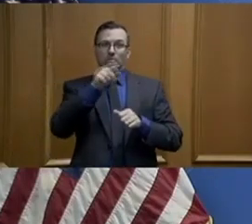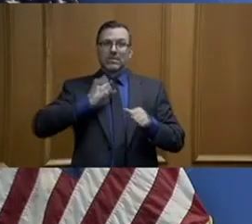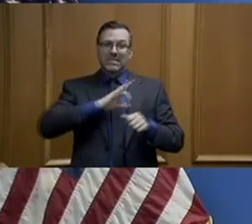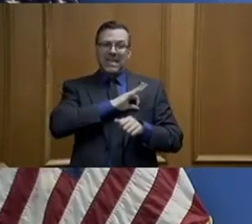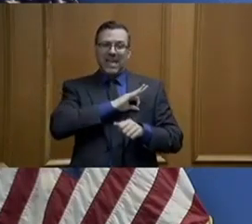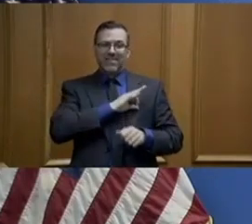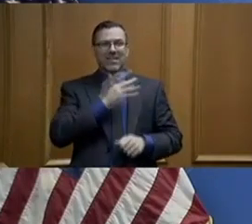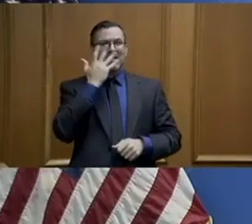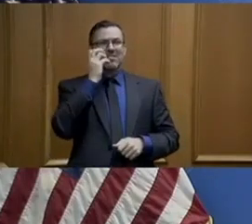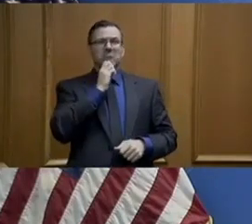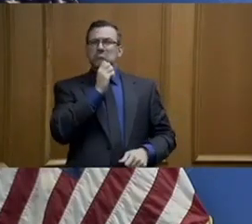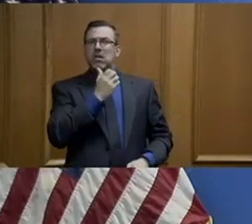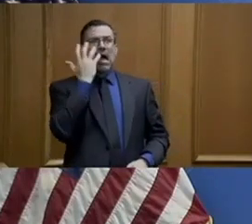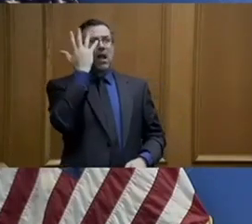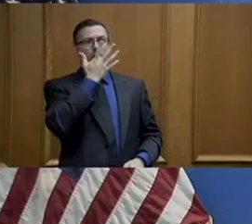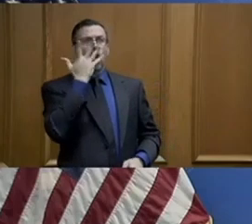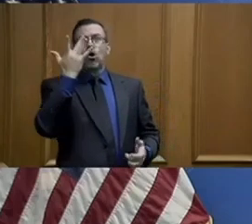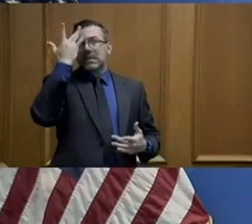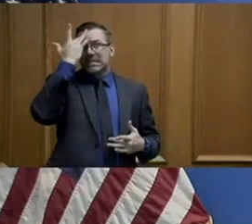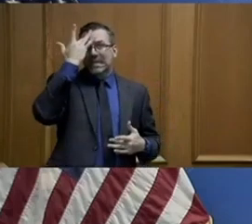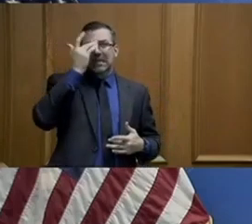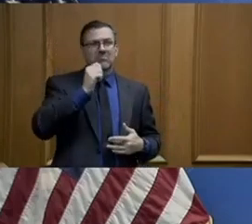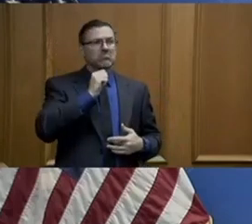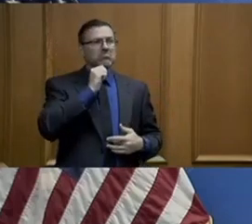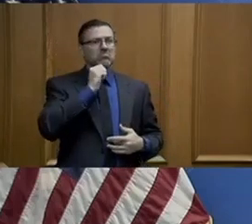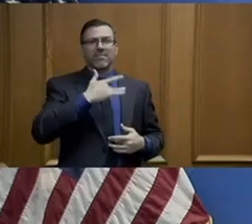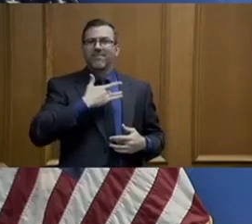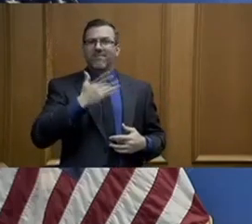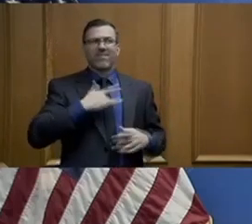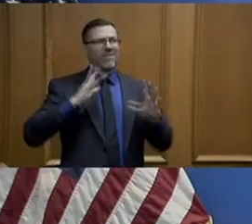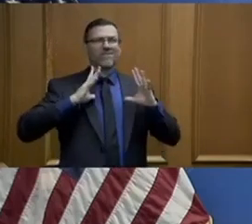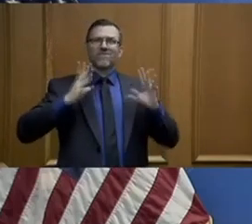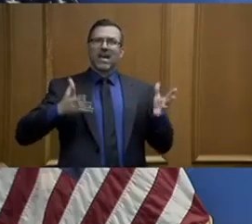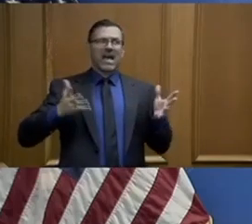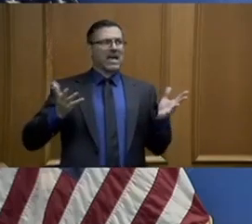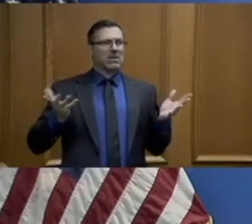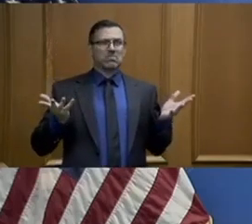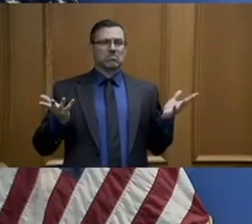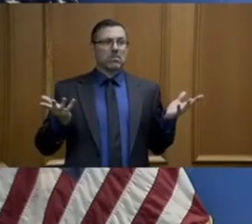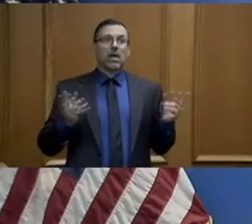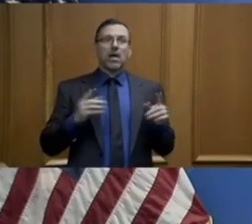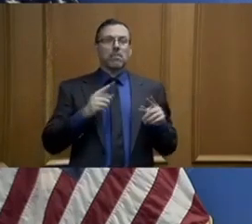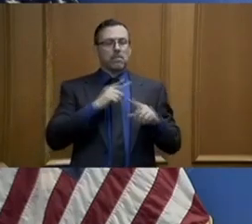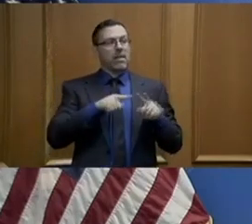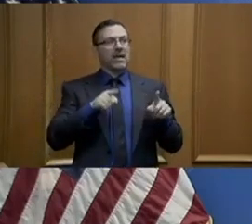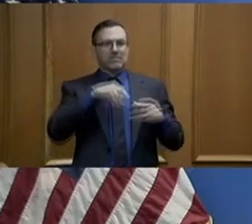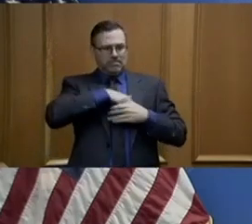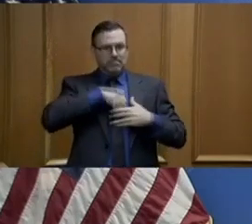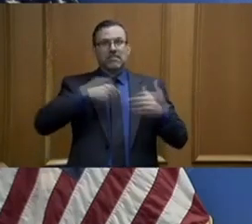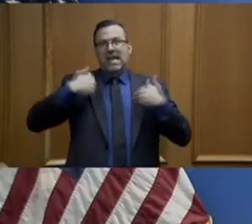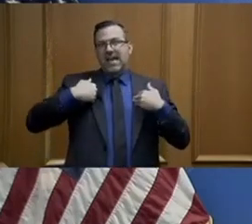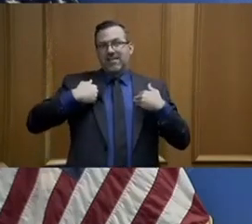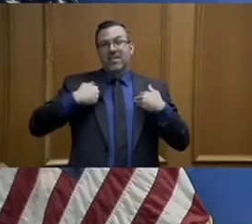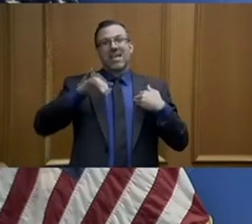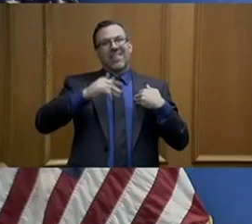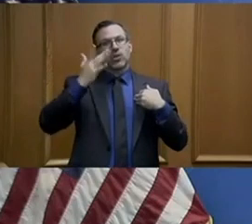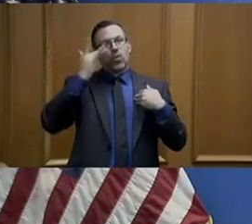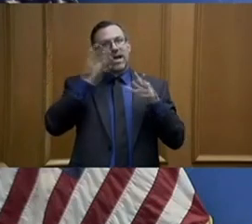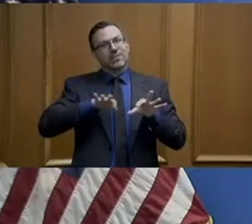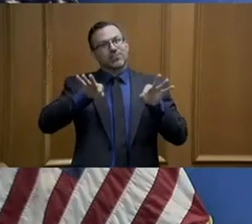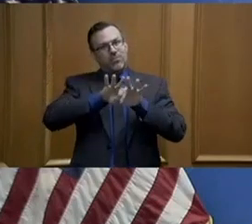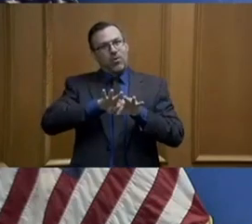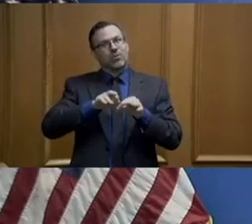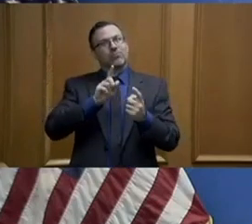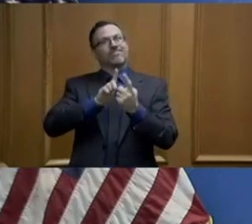look sick and they didn't appear sick. And so that really highlights the importance of social distancing as well as proper